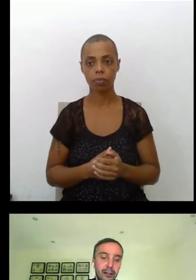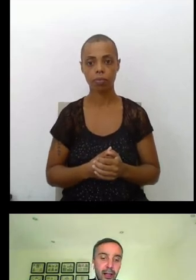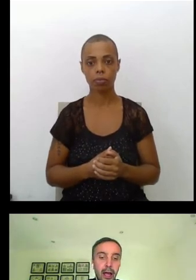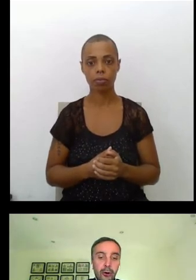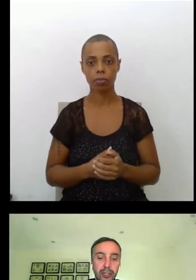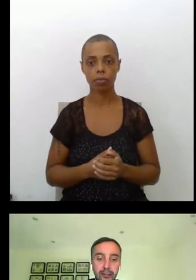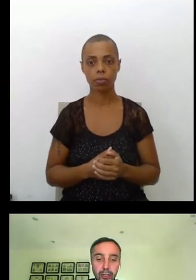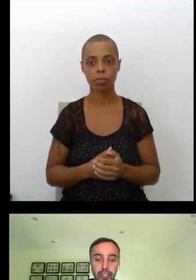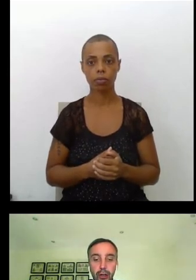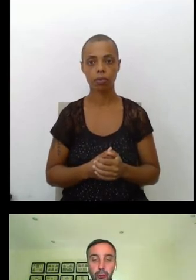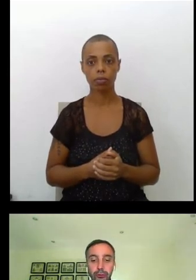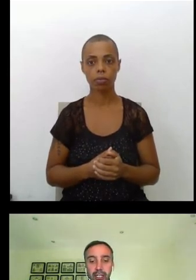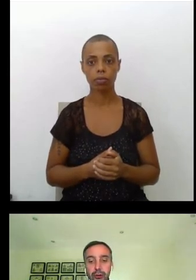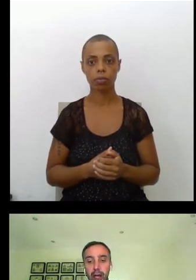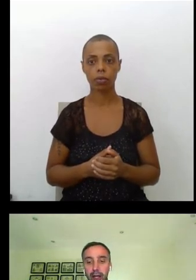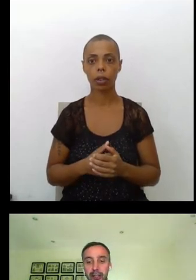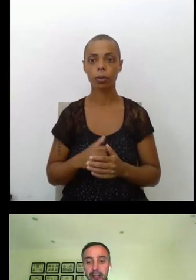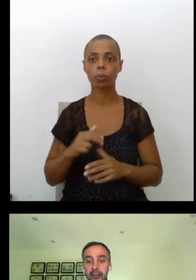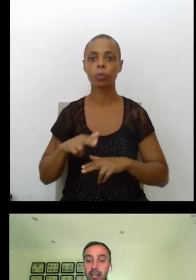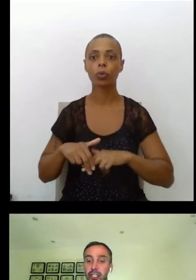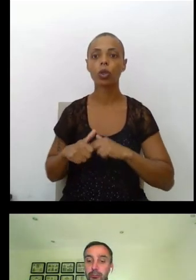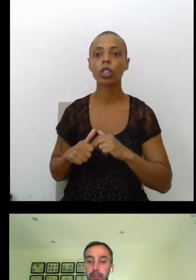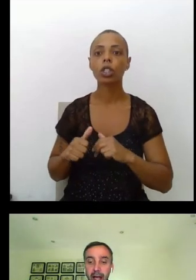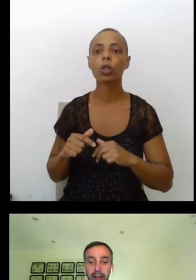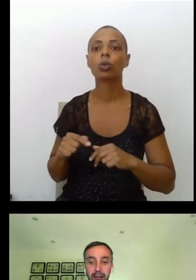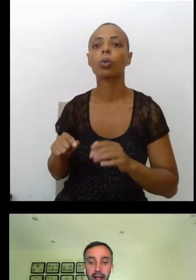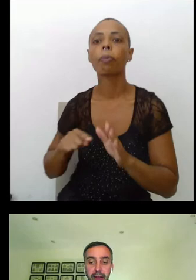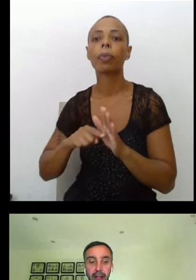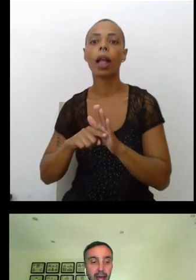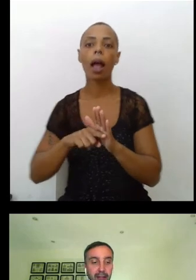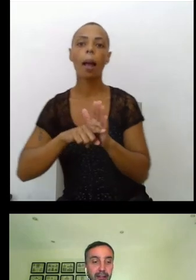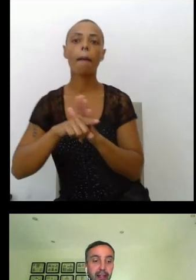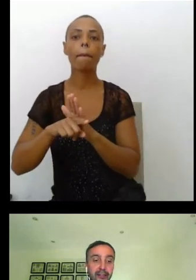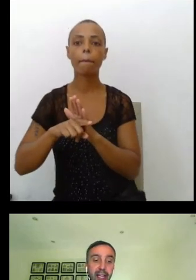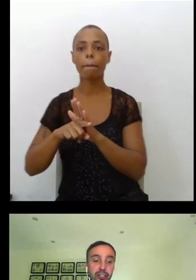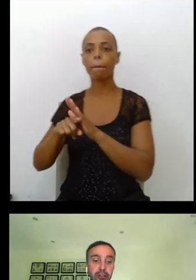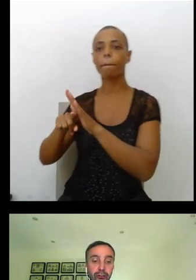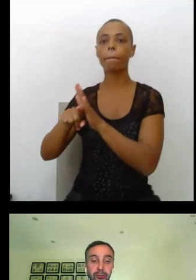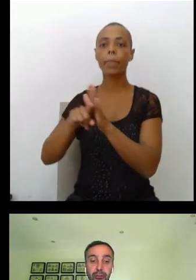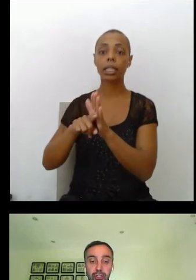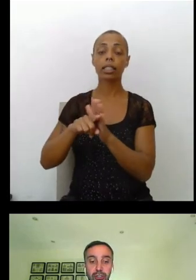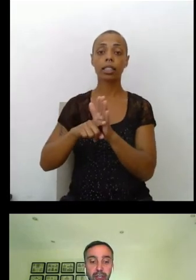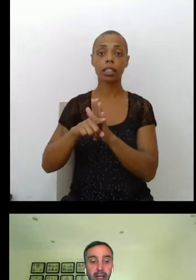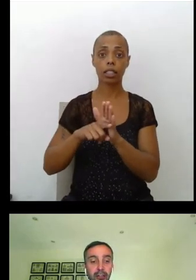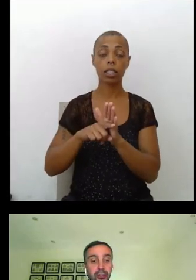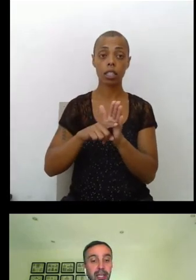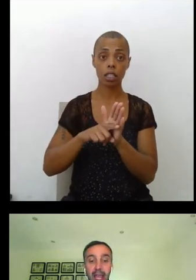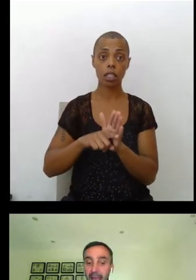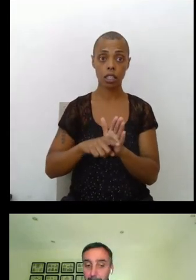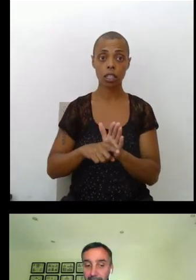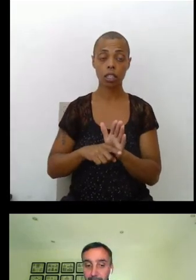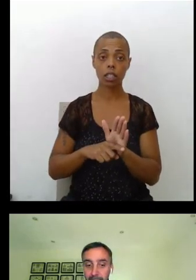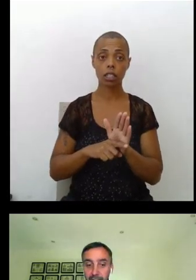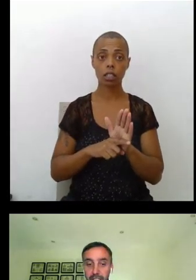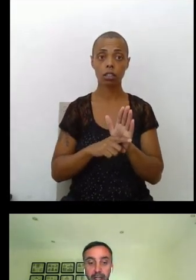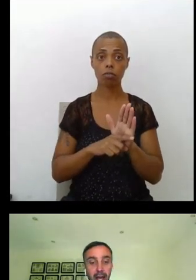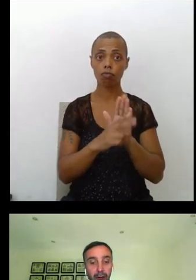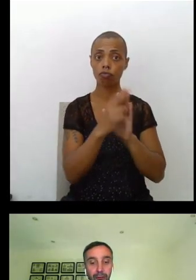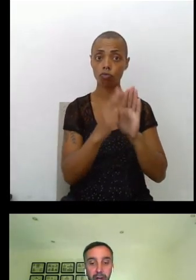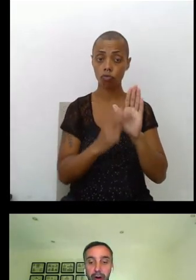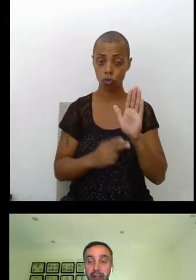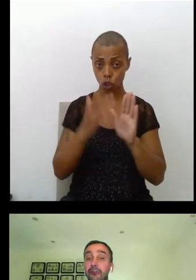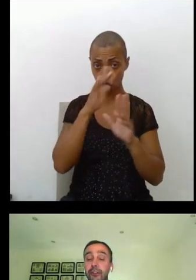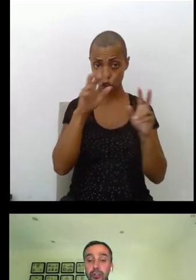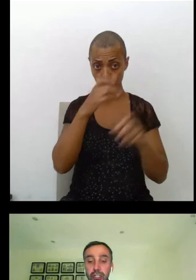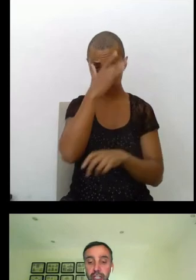biographical research on homosexual Architects should be understand as an essential contribution to the emancipation